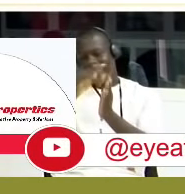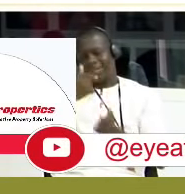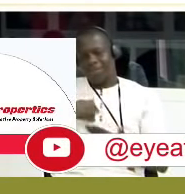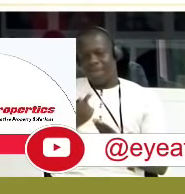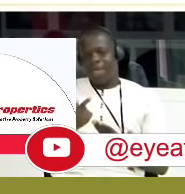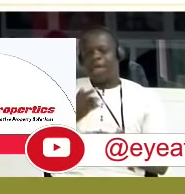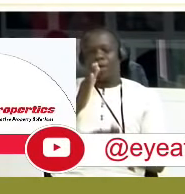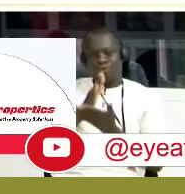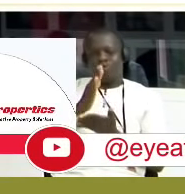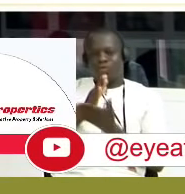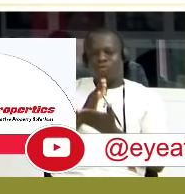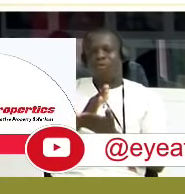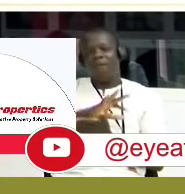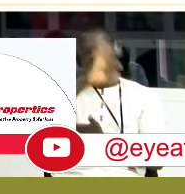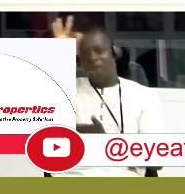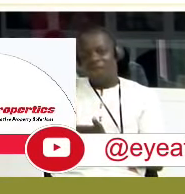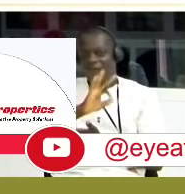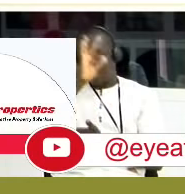a big